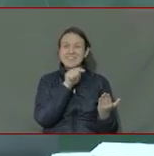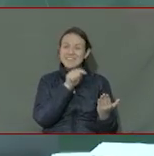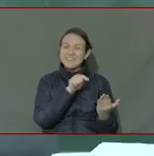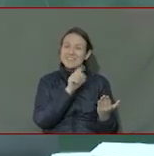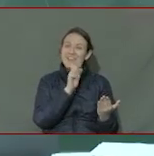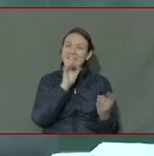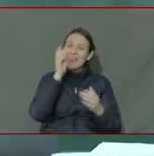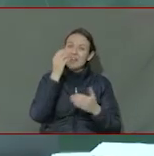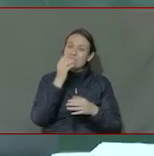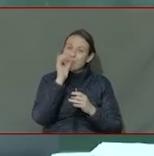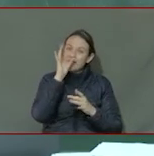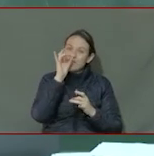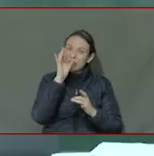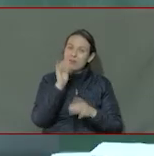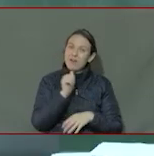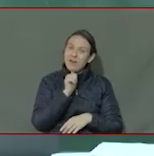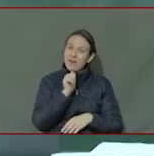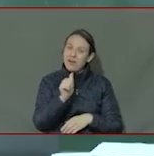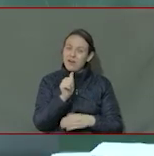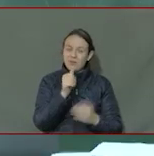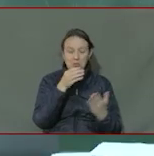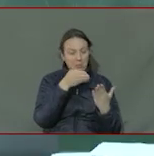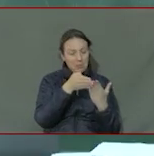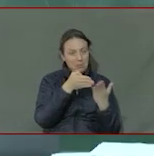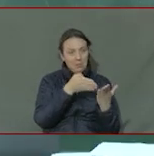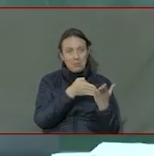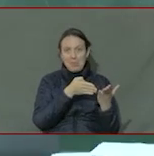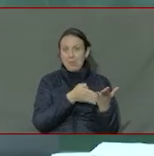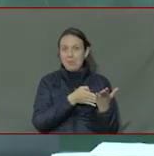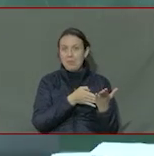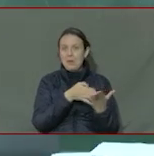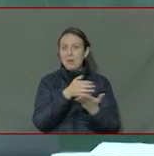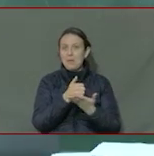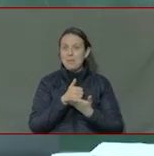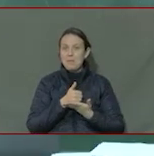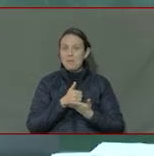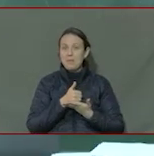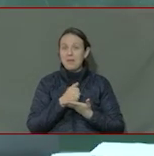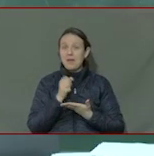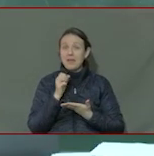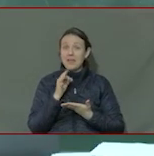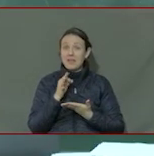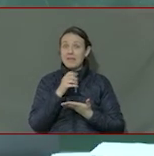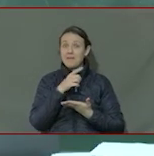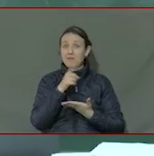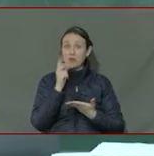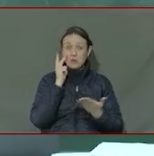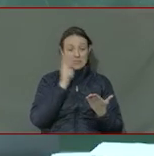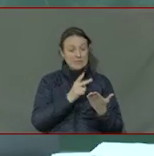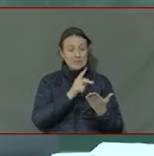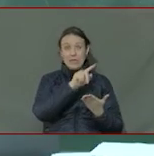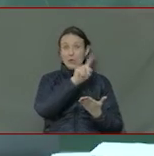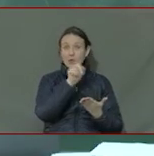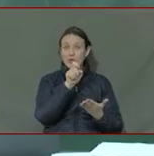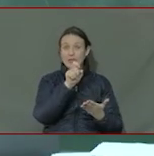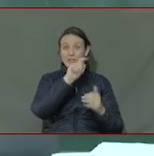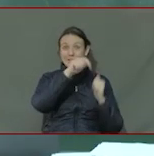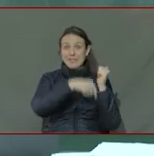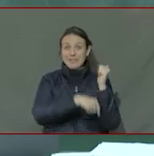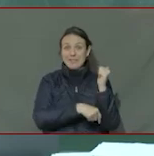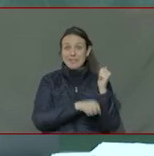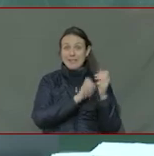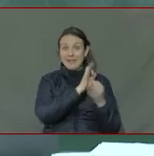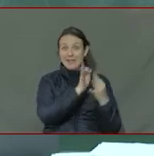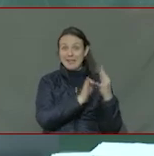what? Answers. People, the question paper, the thicker it is, the more you must celebrate. Because there's